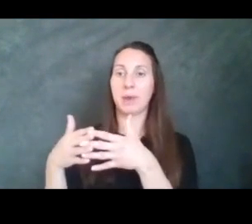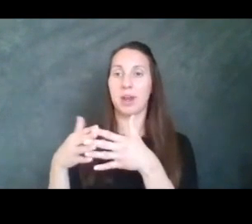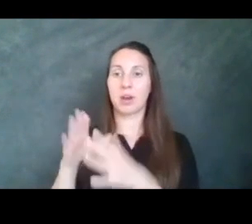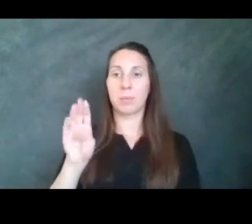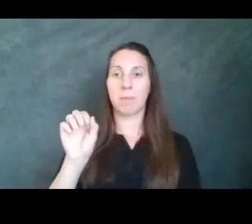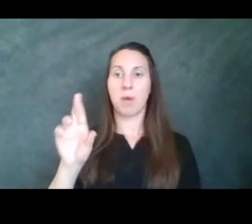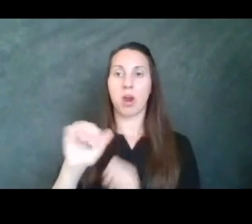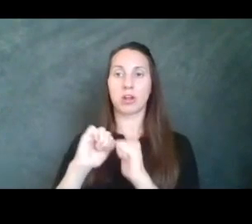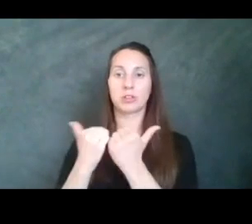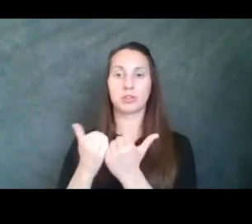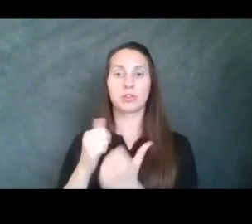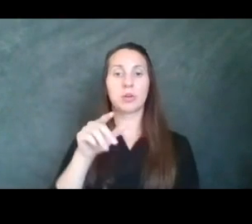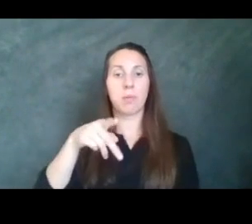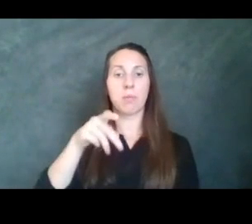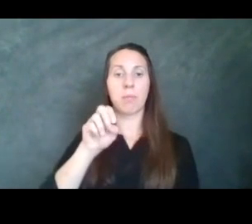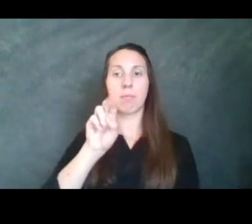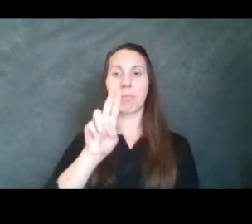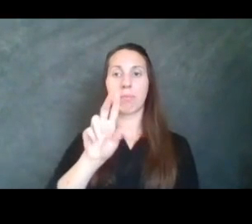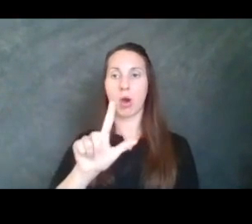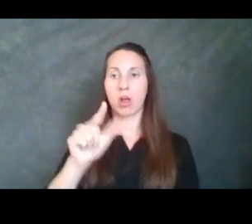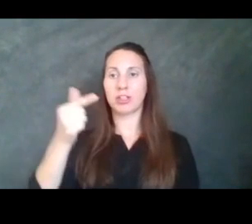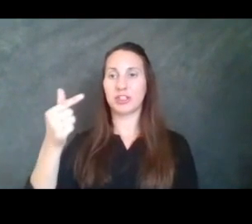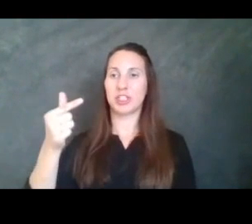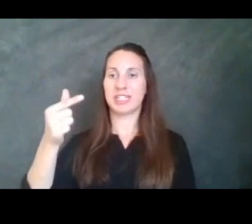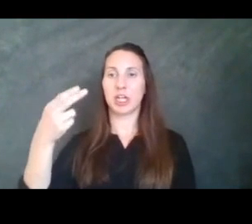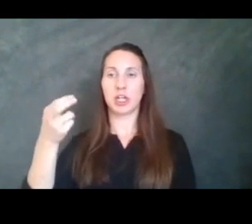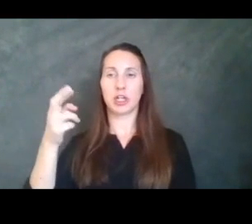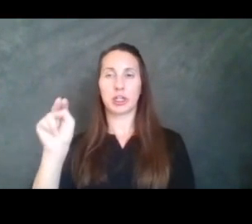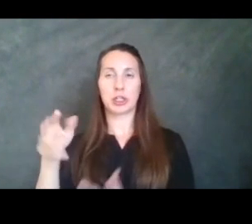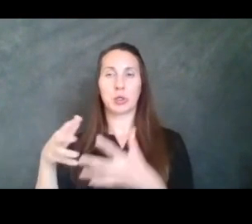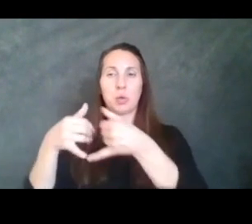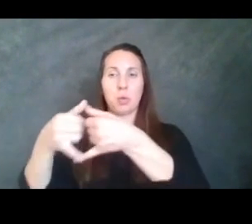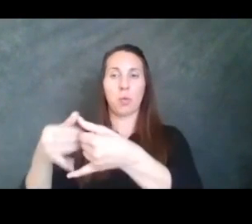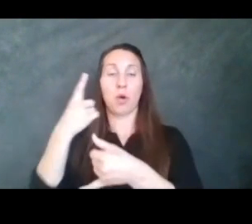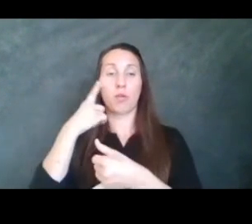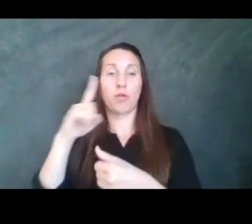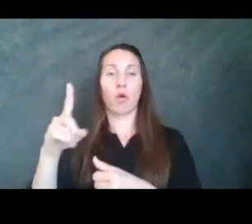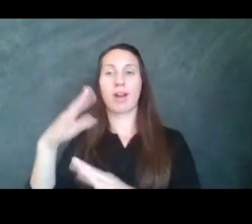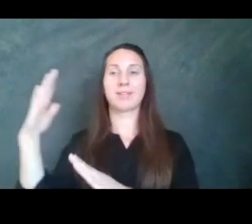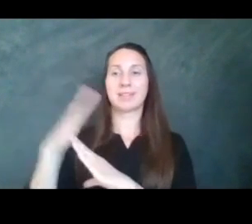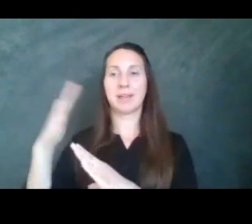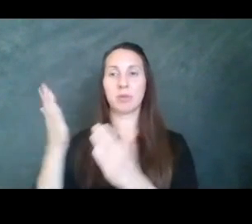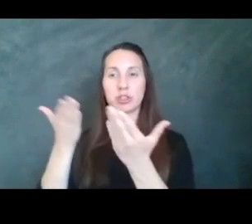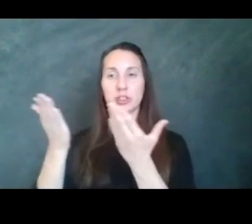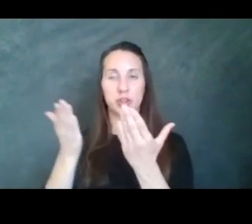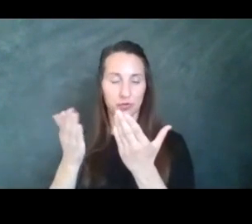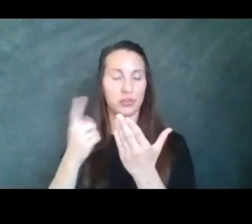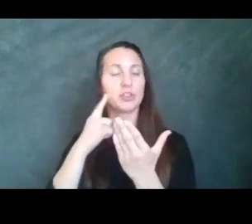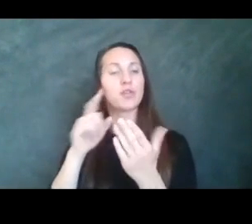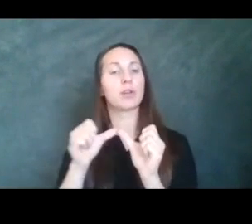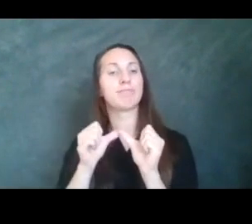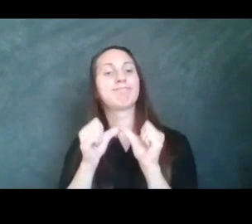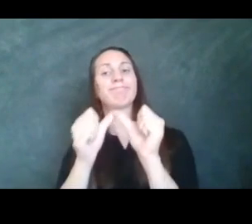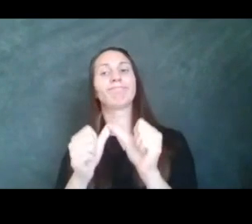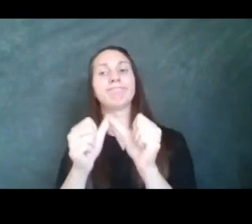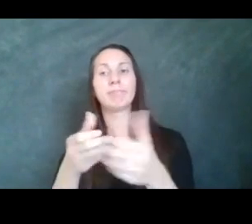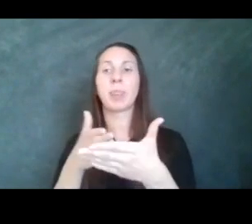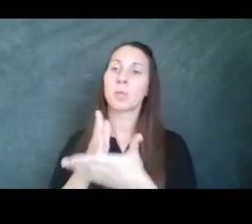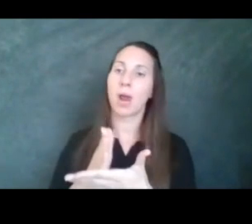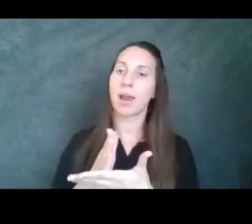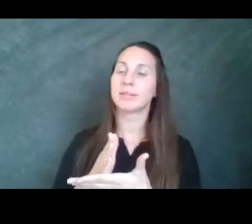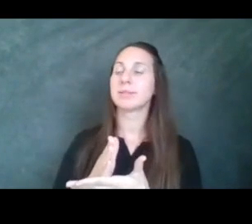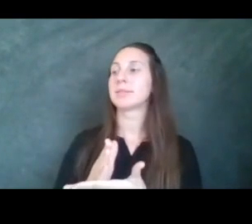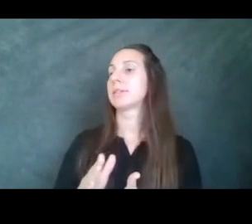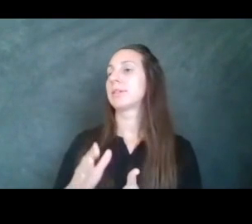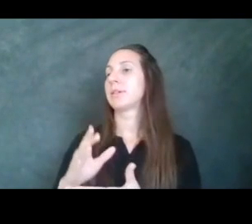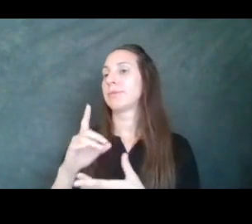Paul G. Hearn Award for performing exemplary service in furthering the rights, dignity, and access to justice of